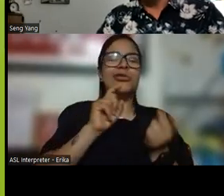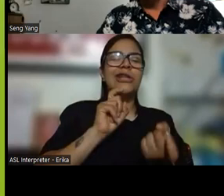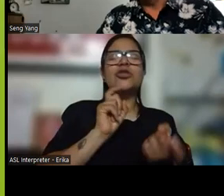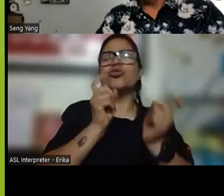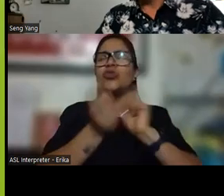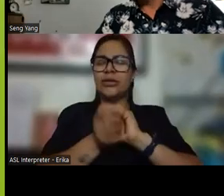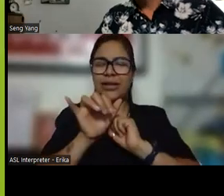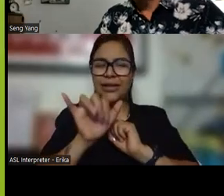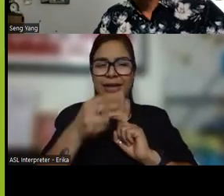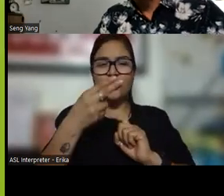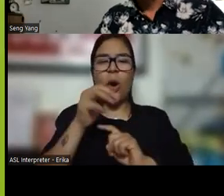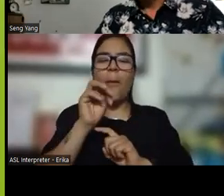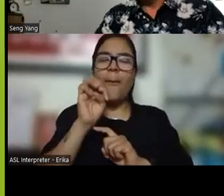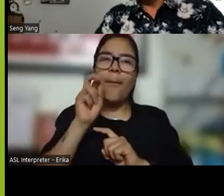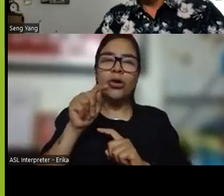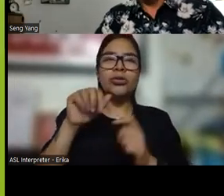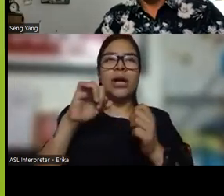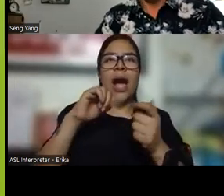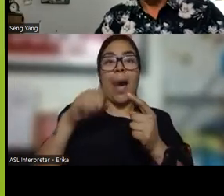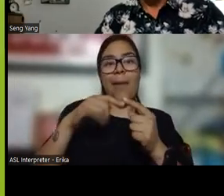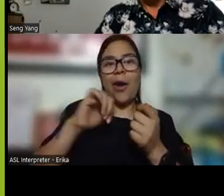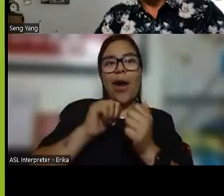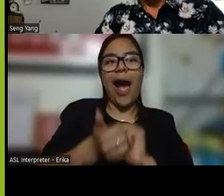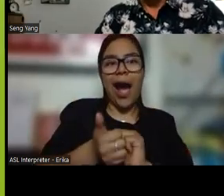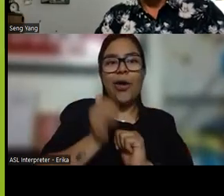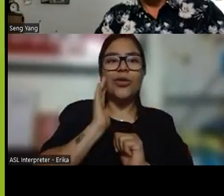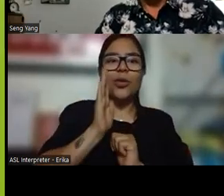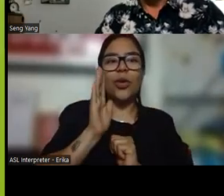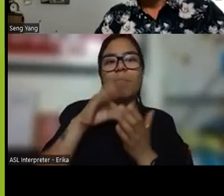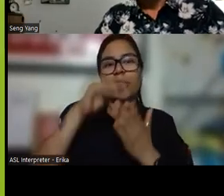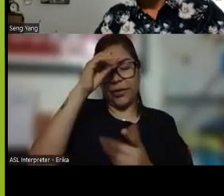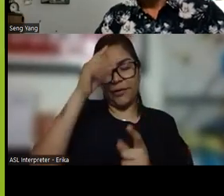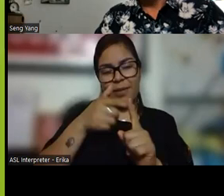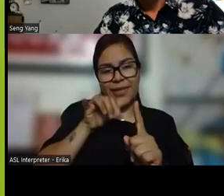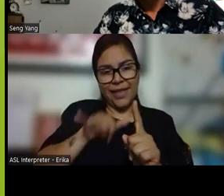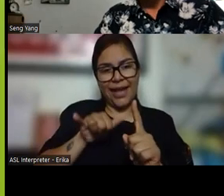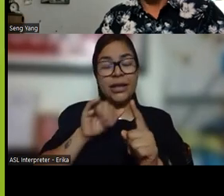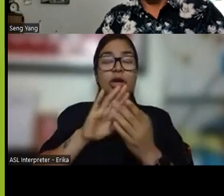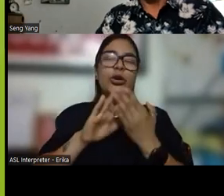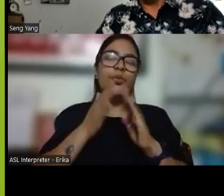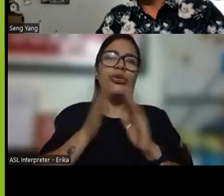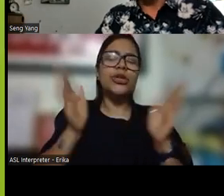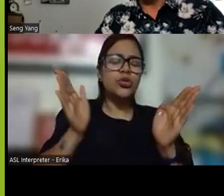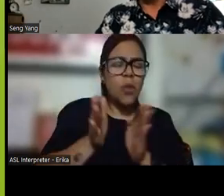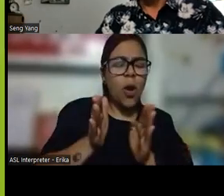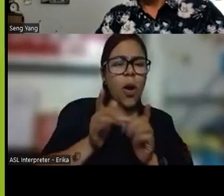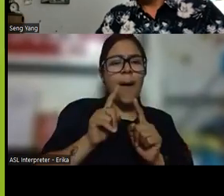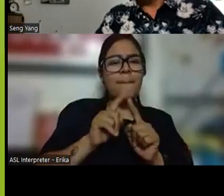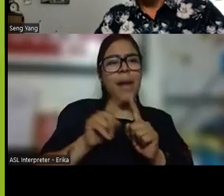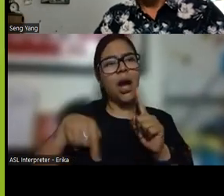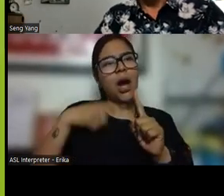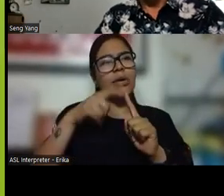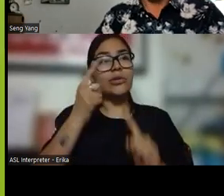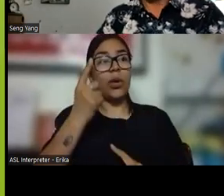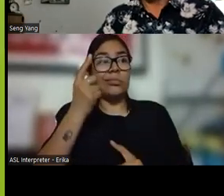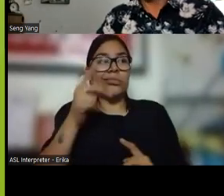health in Hmong, that's say crazy. And when our community is small, and then when someone as they